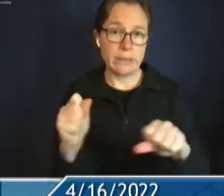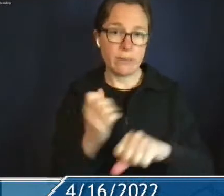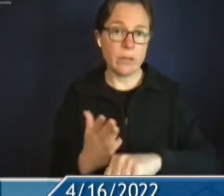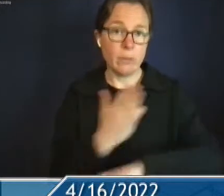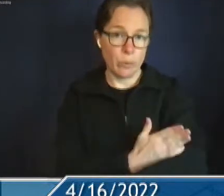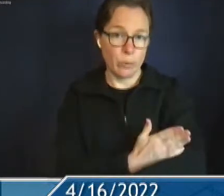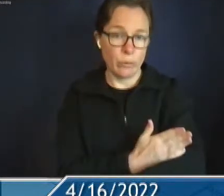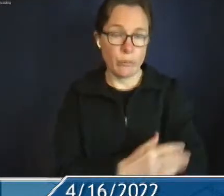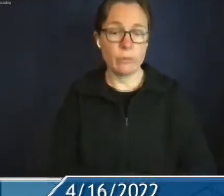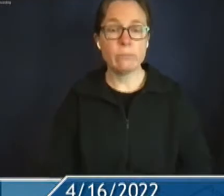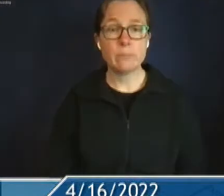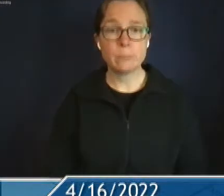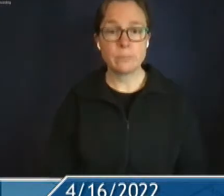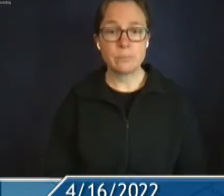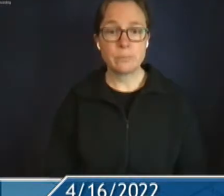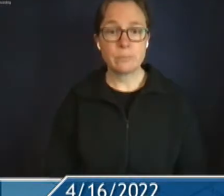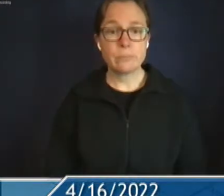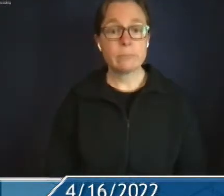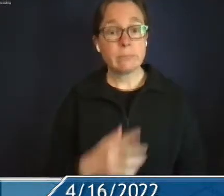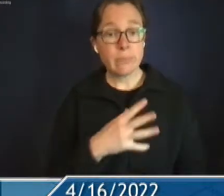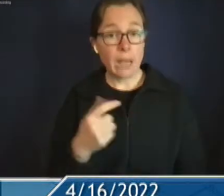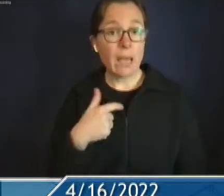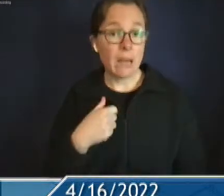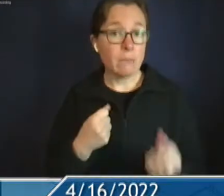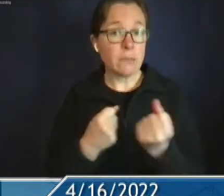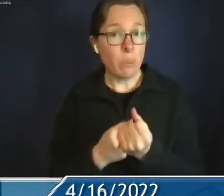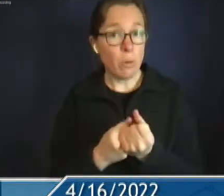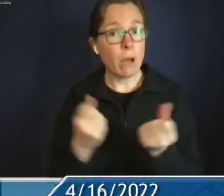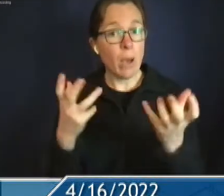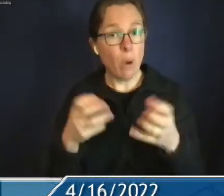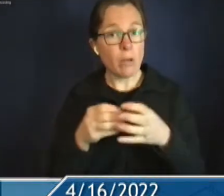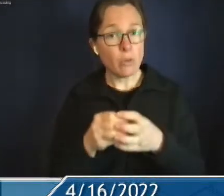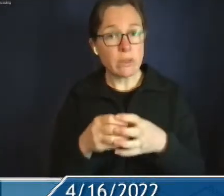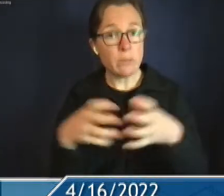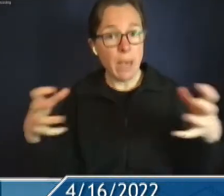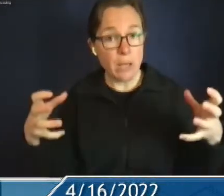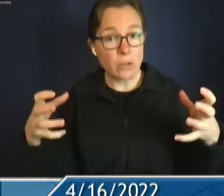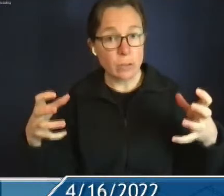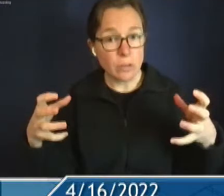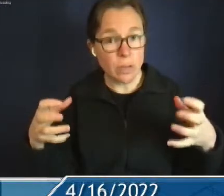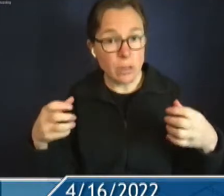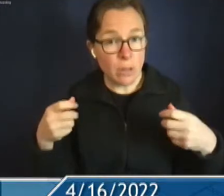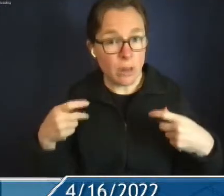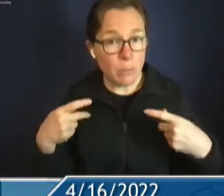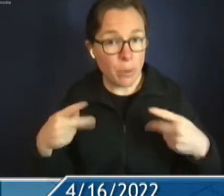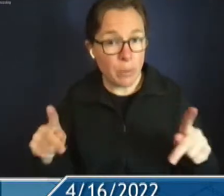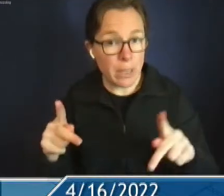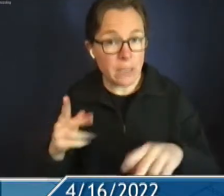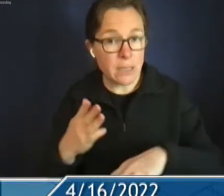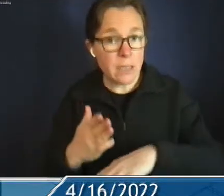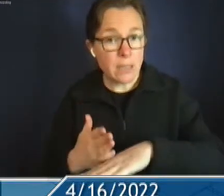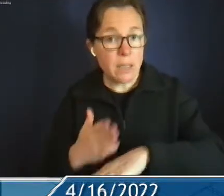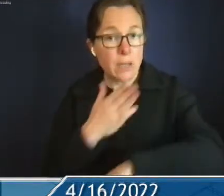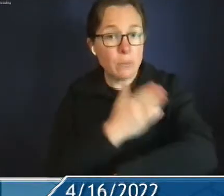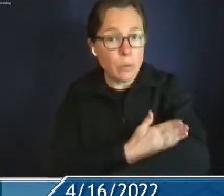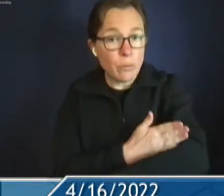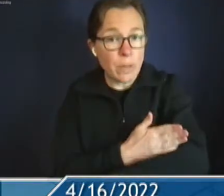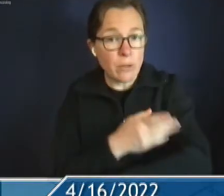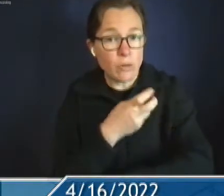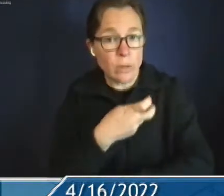am advocating for the expansion of permit improvement transition teams to implement reforming our broken permitting